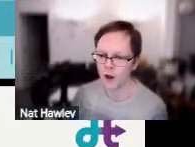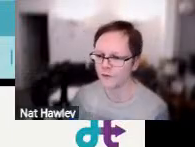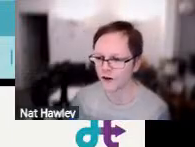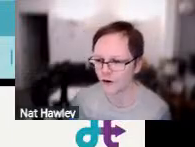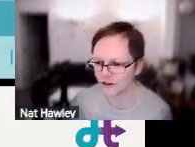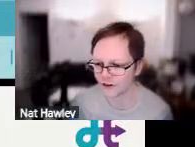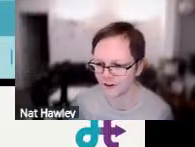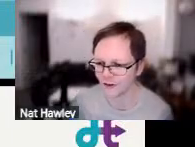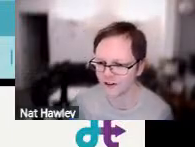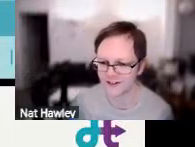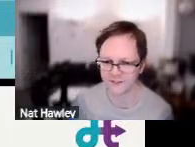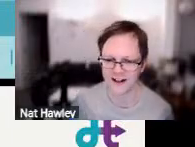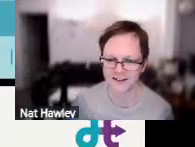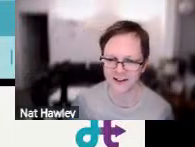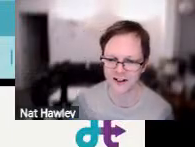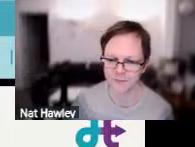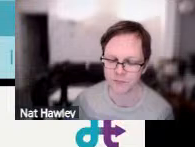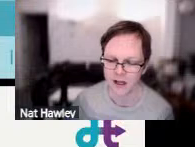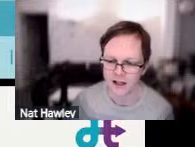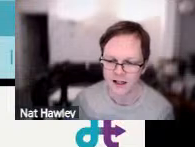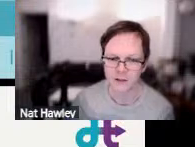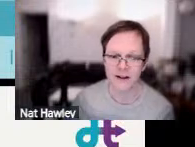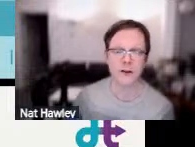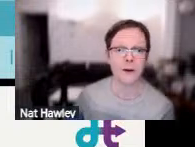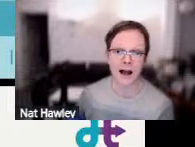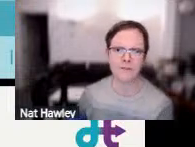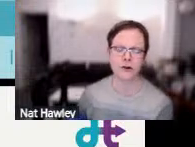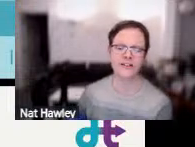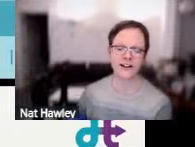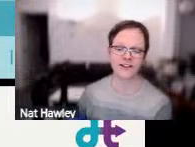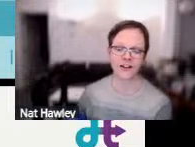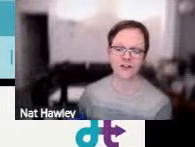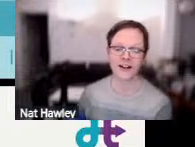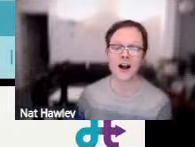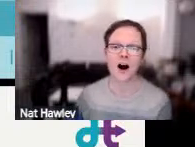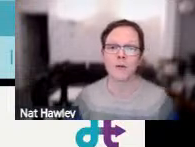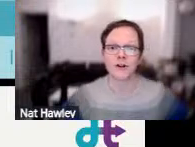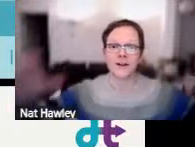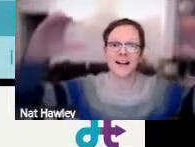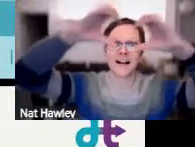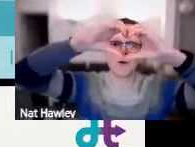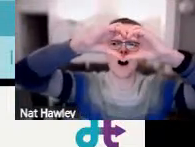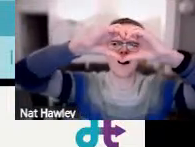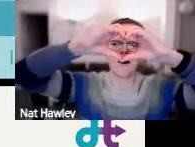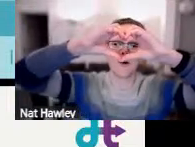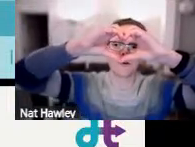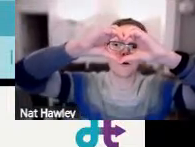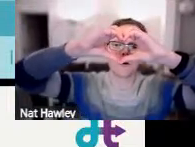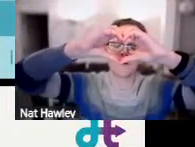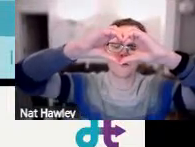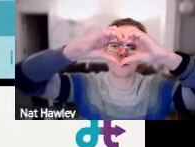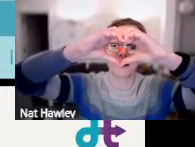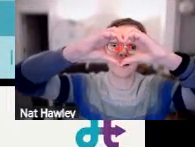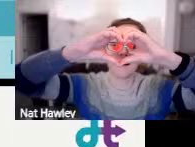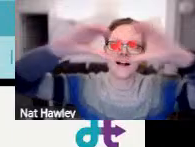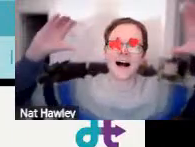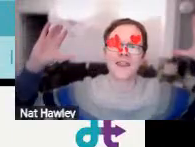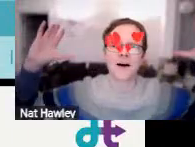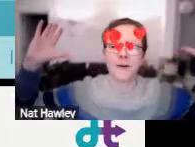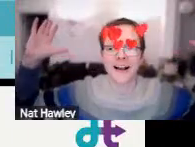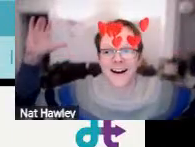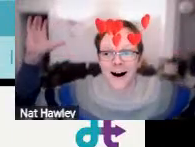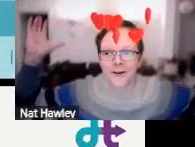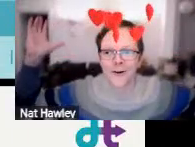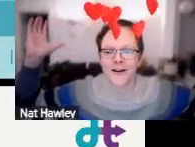all over the continent. Honestly, fantastic. Now, if you have joined successfully, I want you to hit a little heart on your screen, and